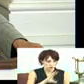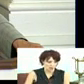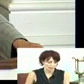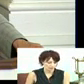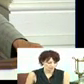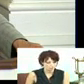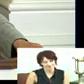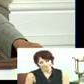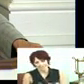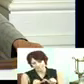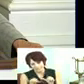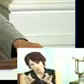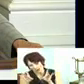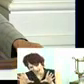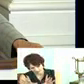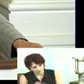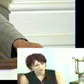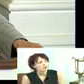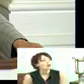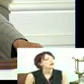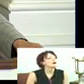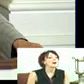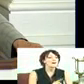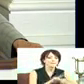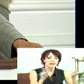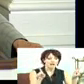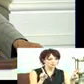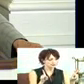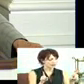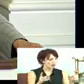But folks, there's a great opportunity for us here today.